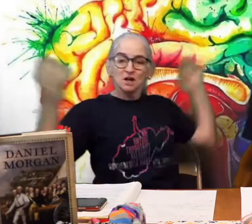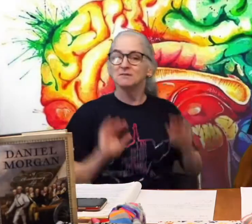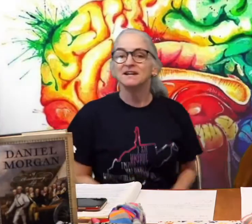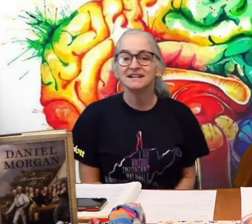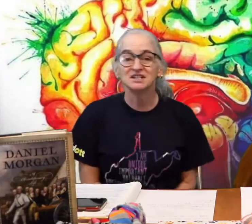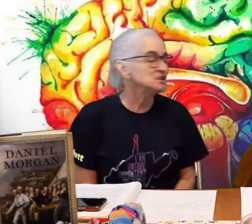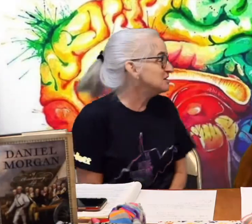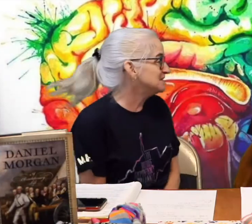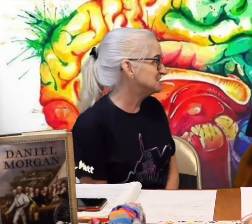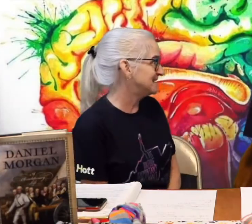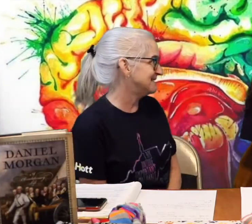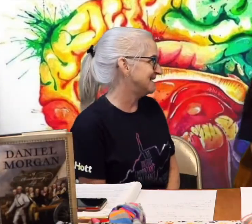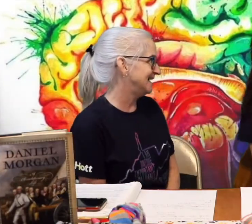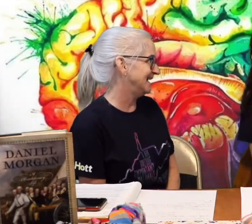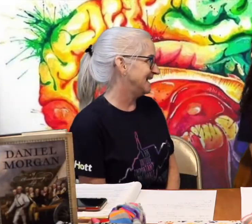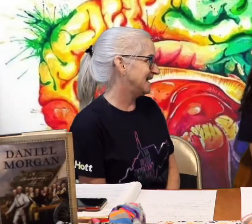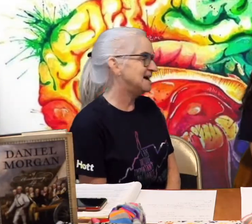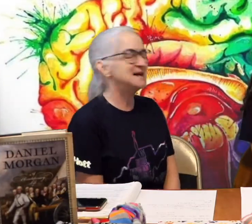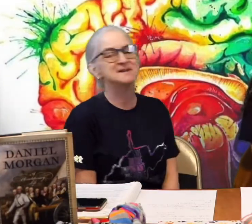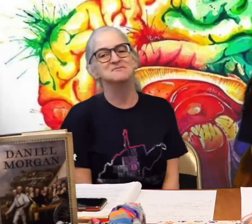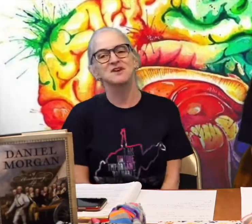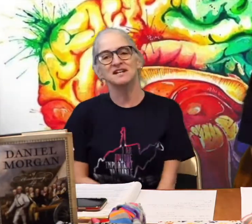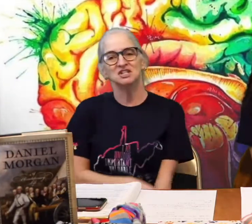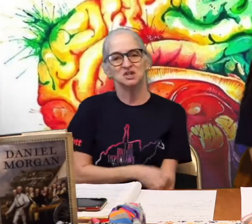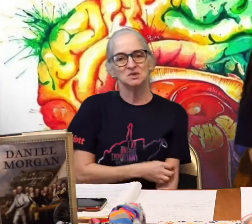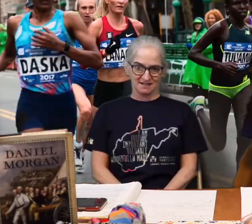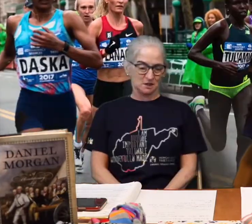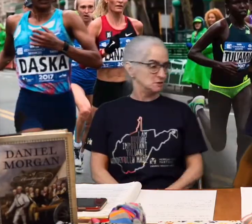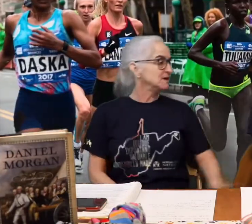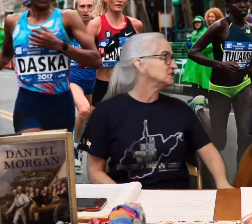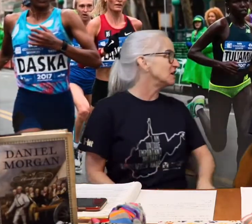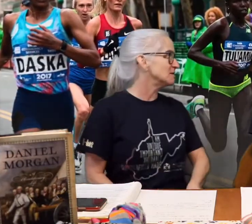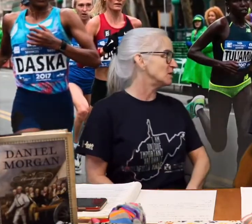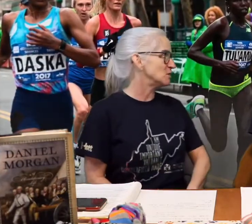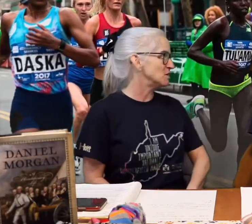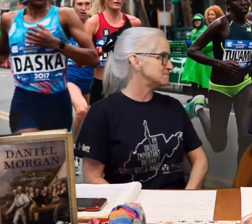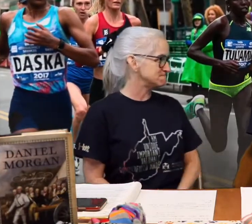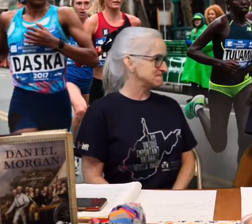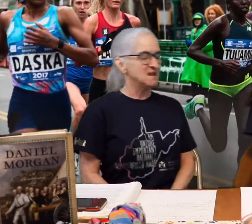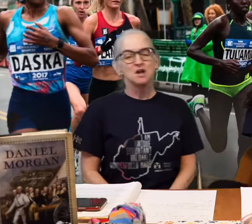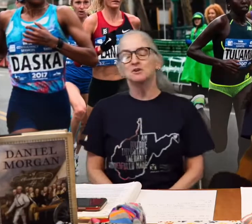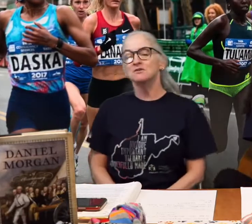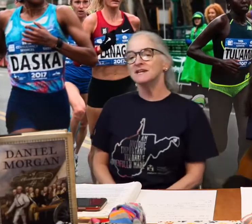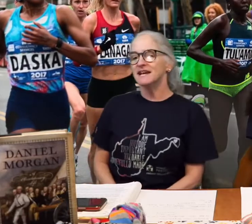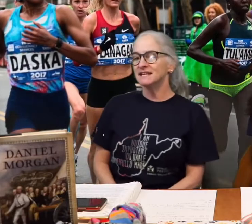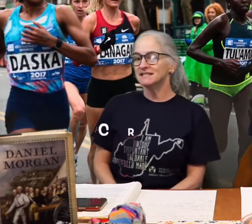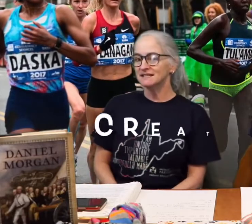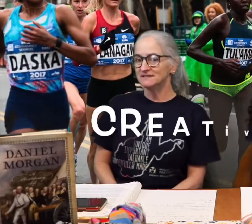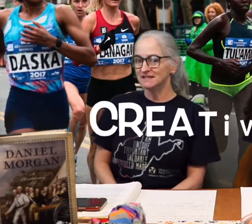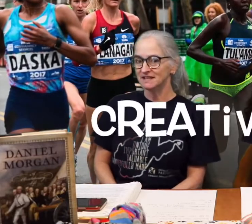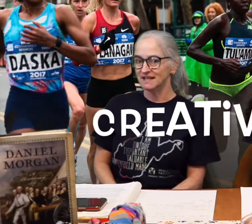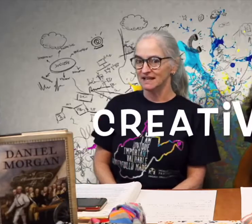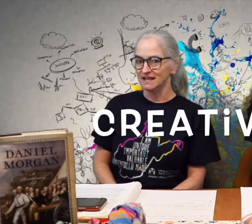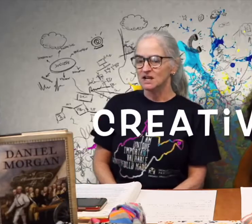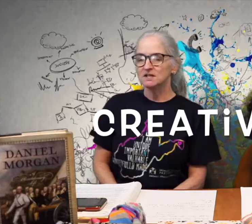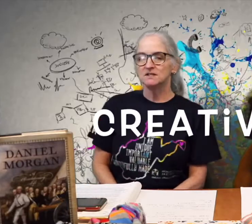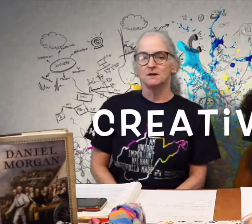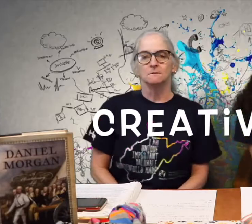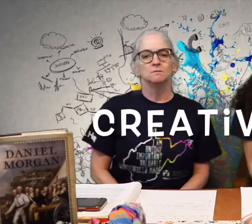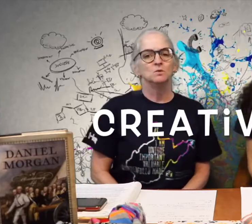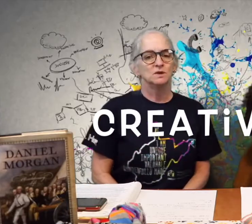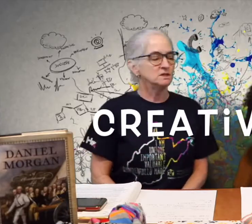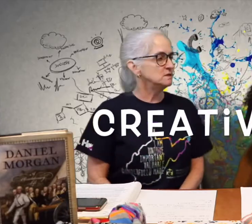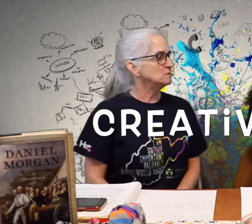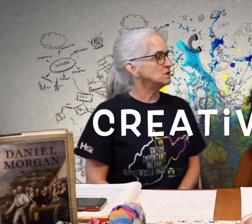Creatividad. Are you ready to get started, Miss Shayla? I'm ready. I am ready too. So, you ready to talk about our word? Yes. Creativity.